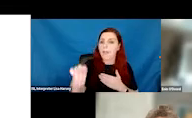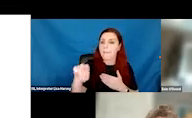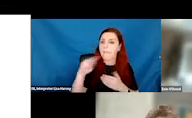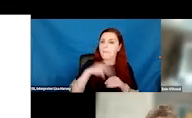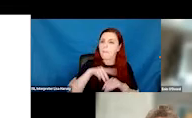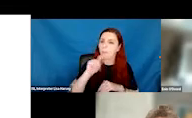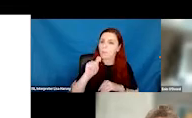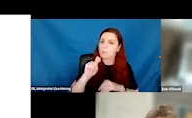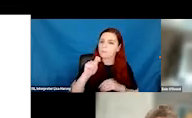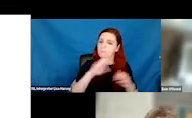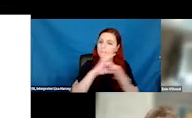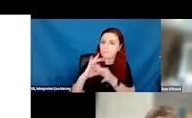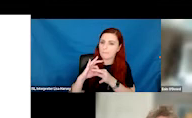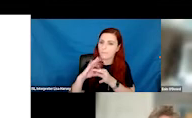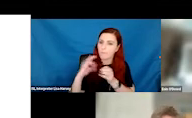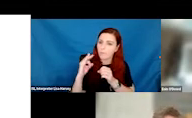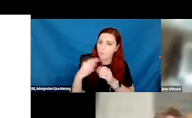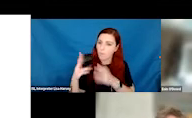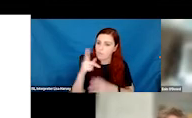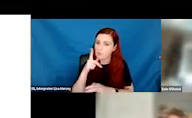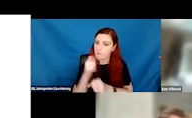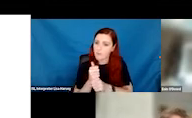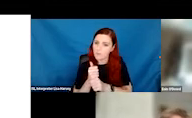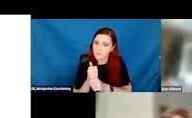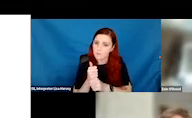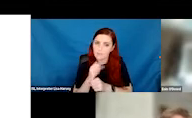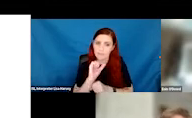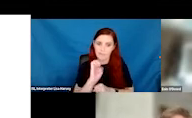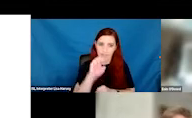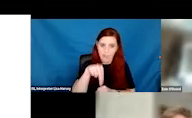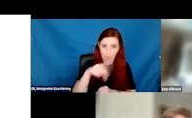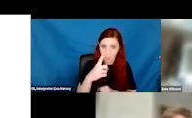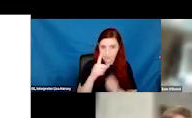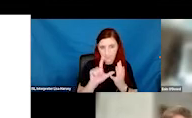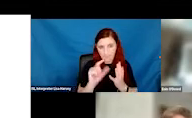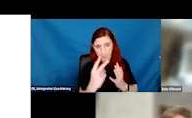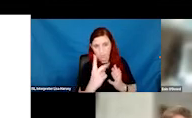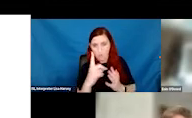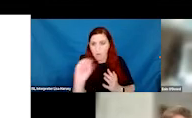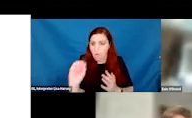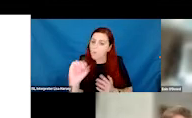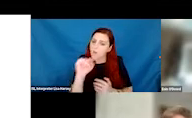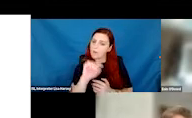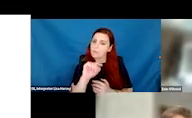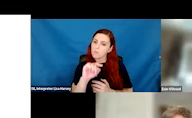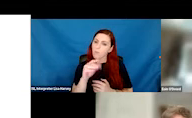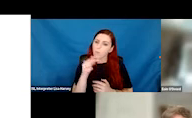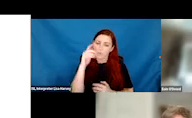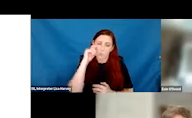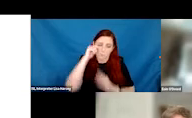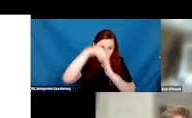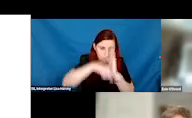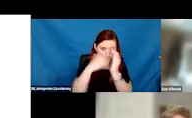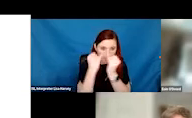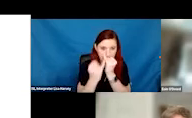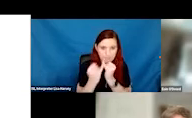most relatable to EN 17210. When you do a deep dive